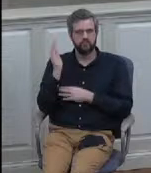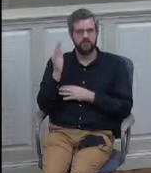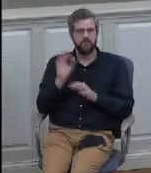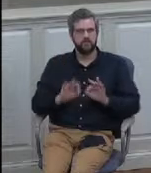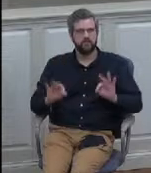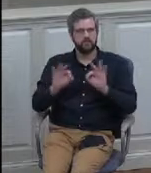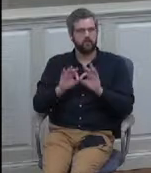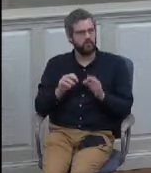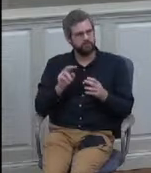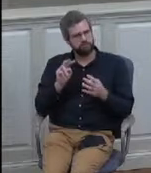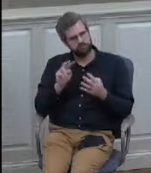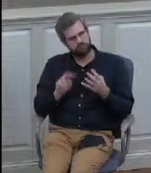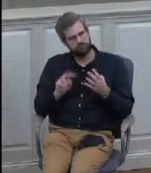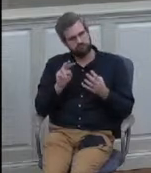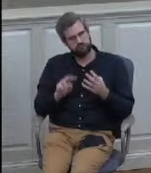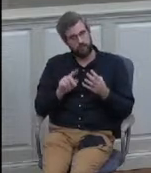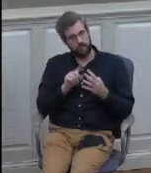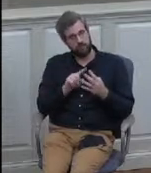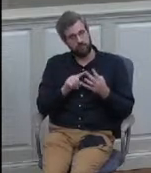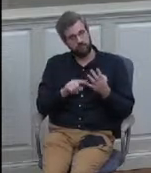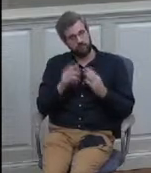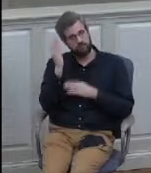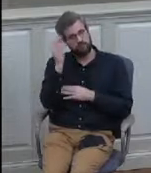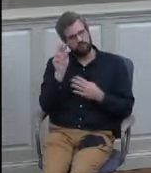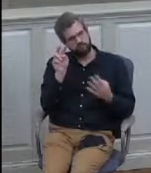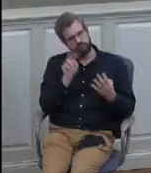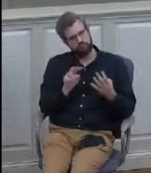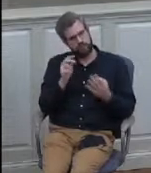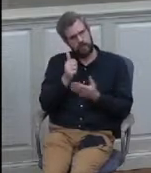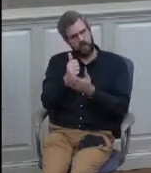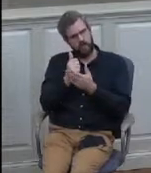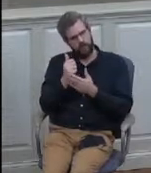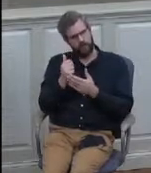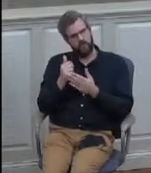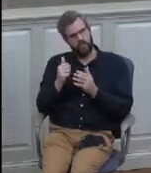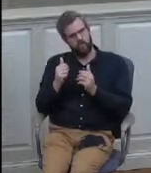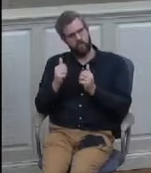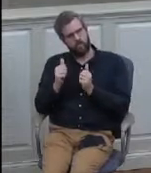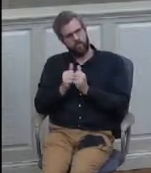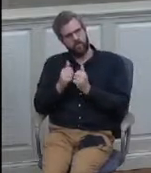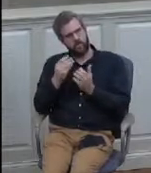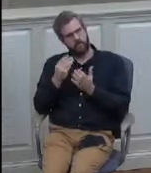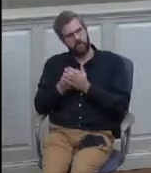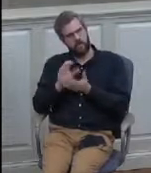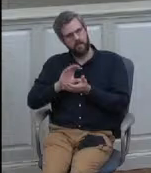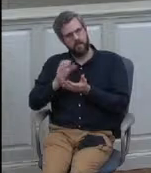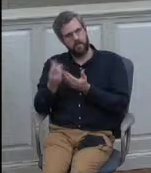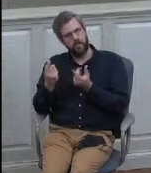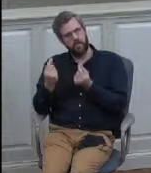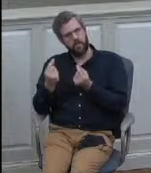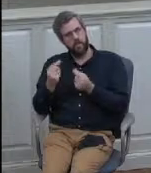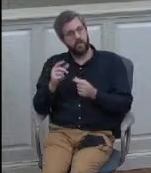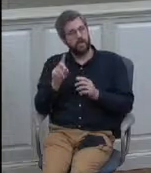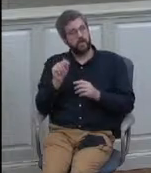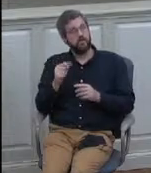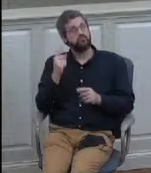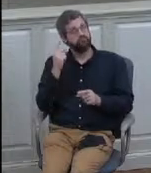that sort of helps me gauge where I want to go with the contribution, the donation. Right, I still want to see them, but I